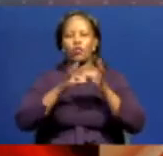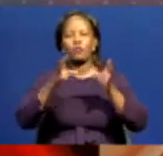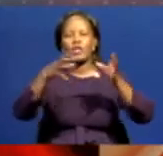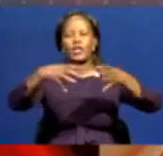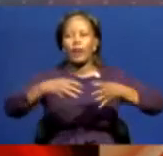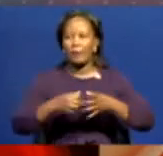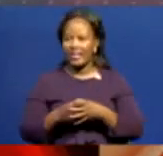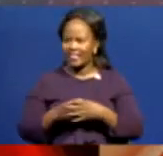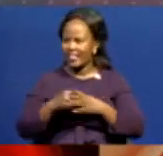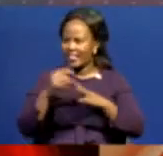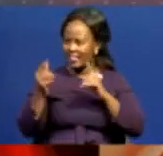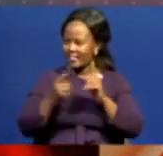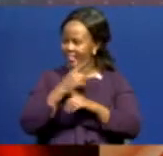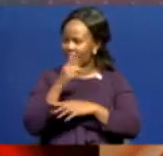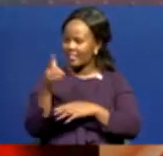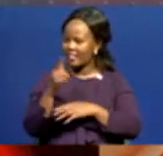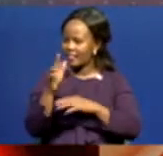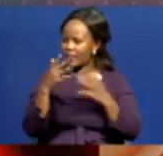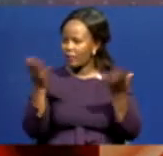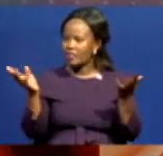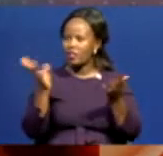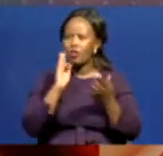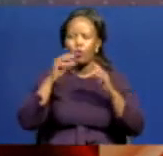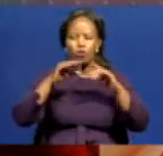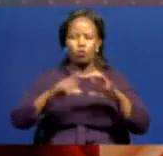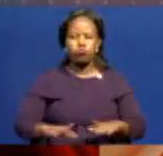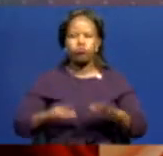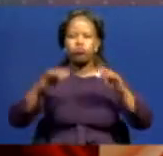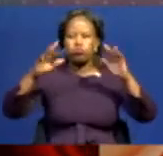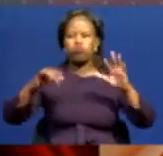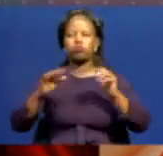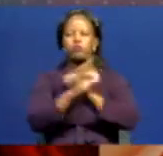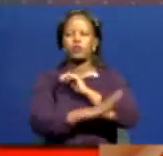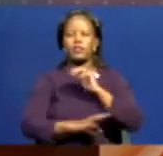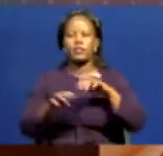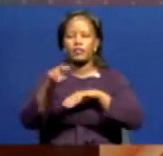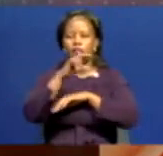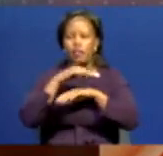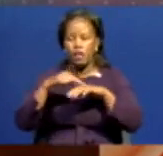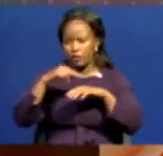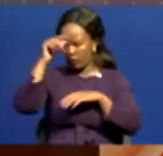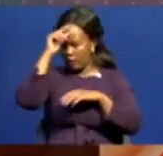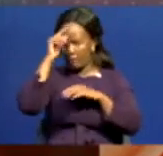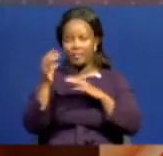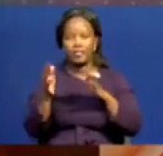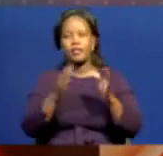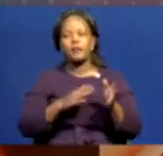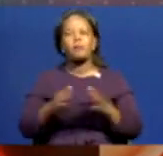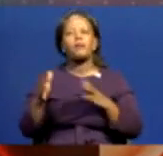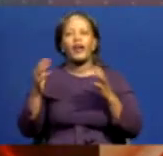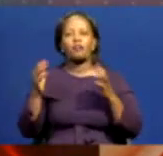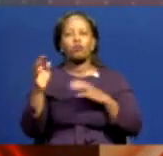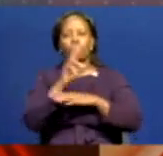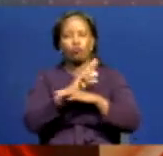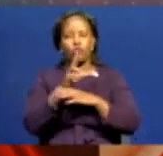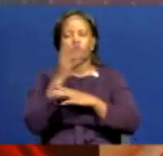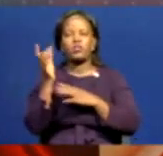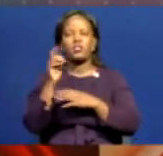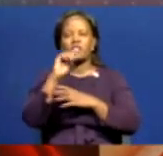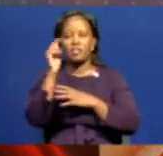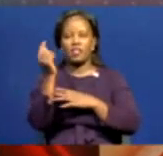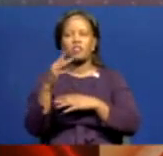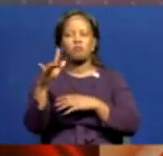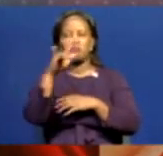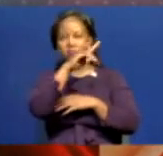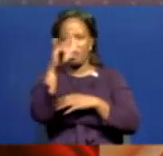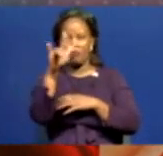We begin our live coverage on the flood update in the country, where the national government has announced plans to use Kenya Navy vessels to transport